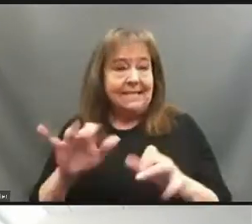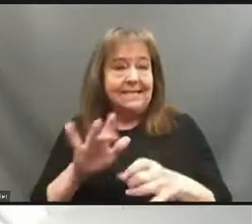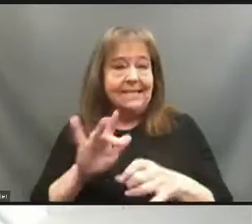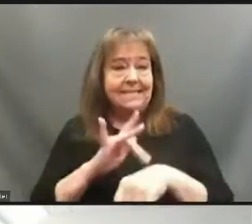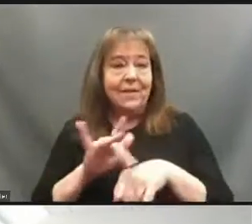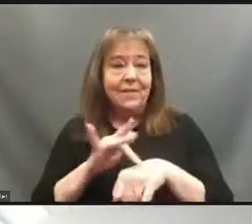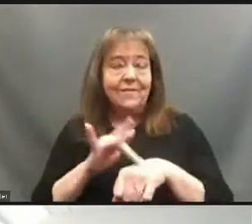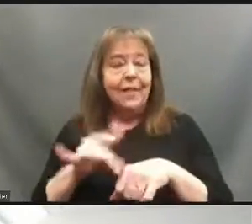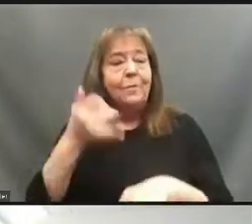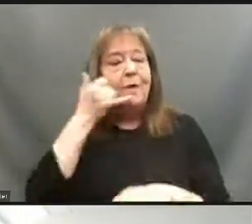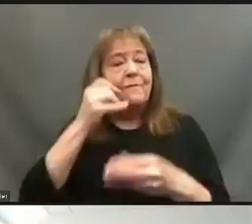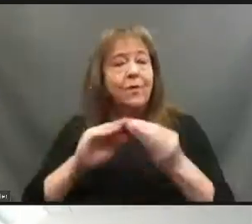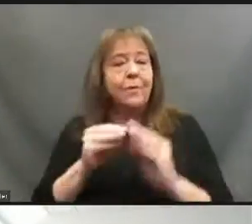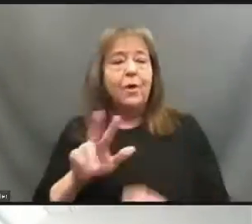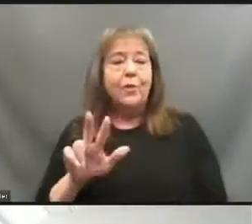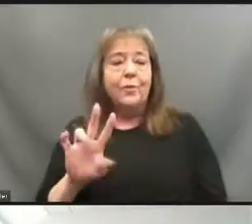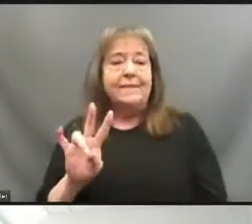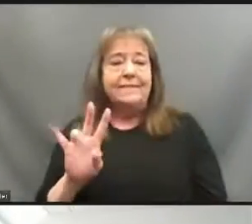the phone number is